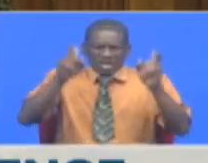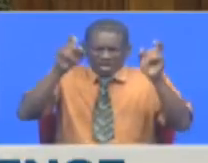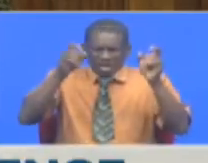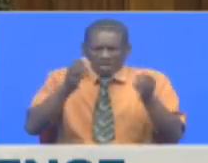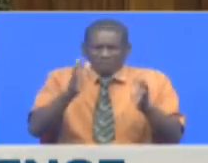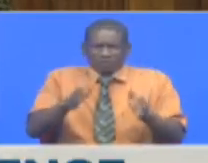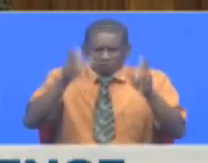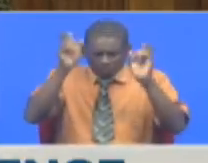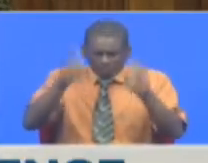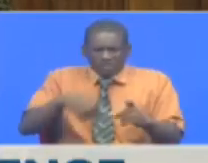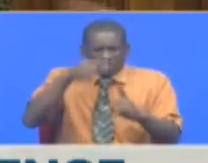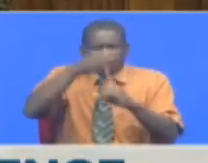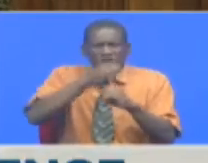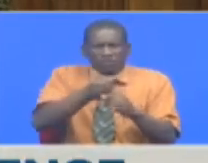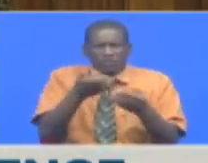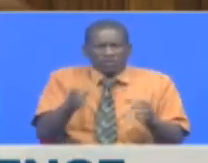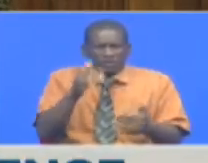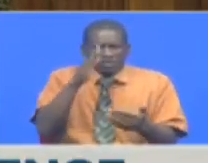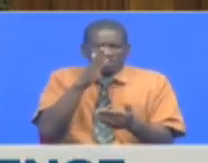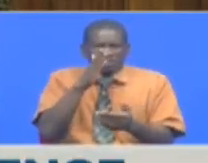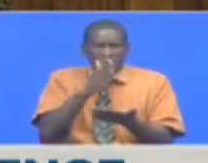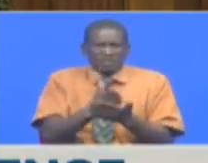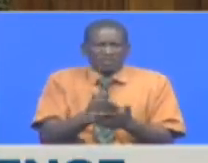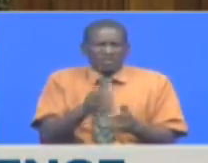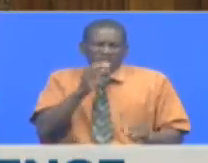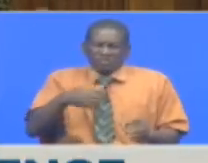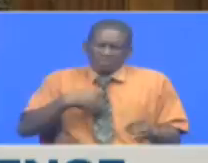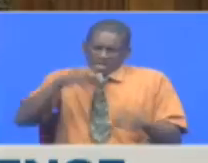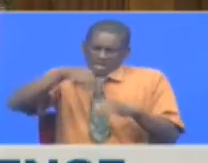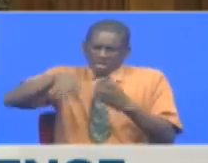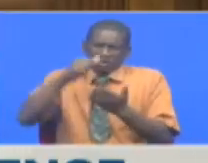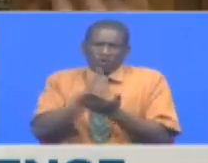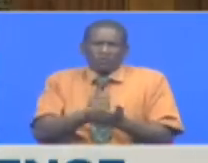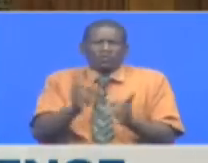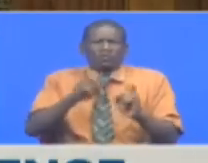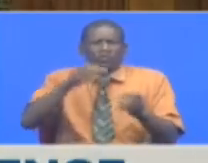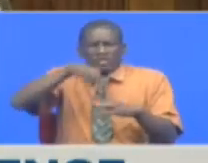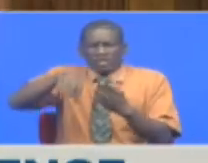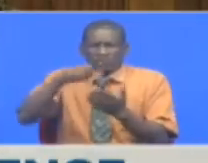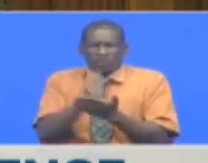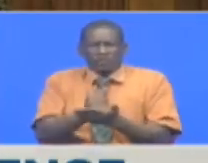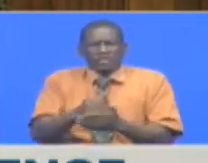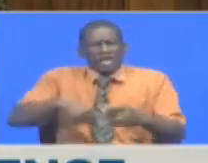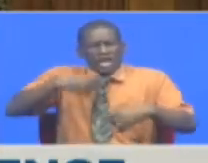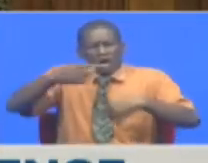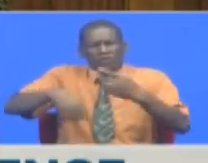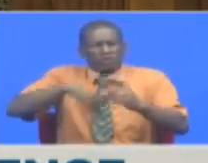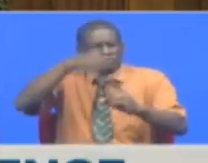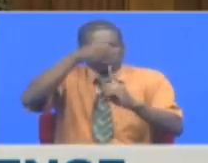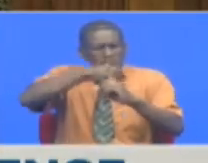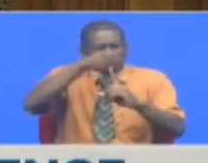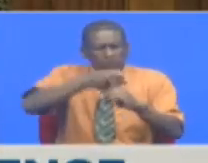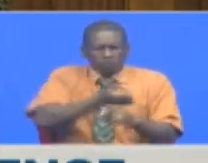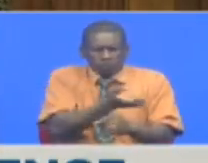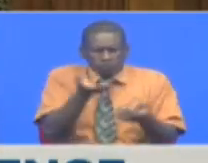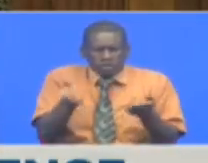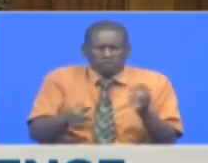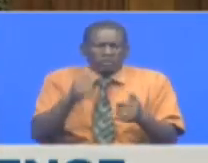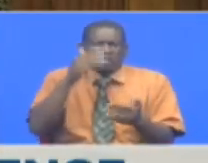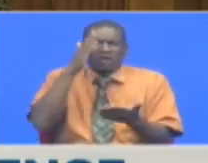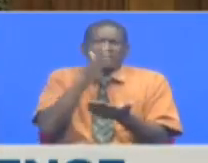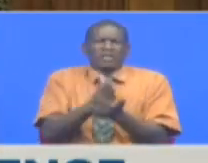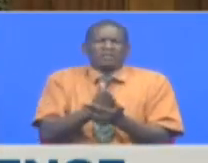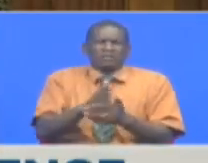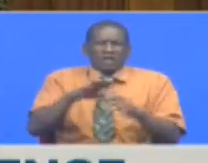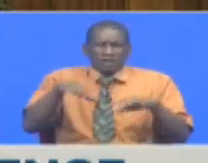that he believes in, whether in office or out of office. I will continue to fight and advocate for those things that I believe in. And